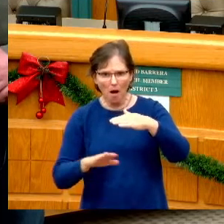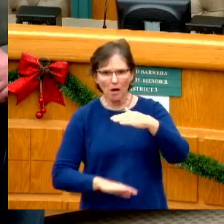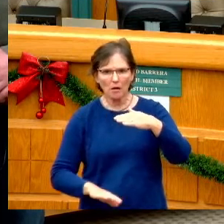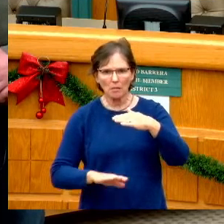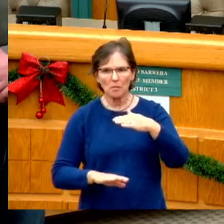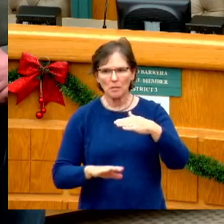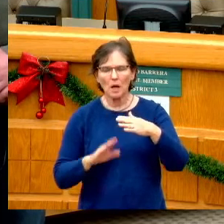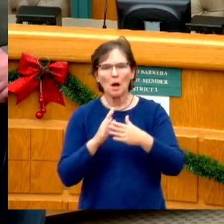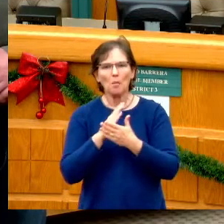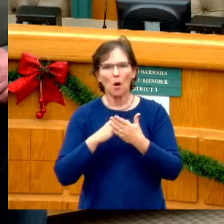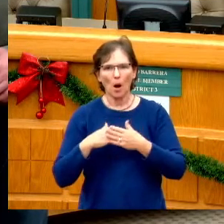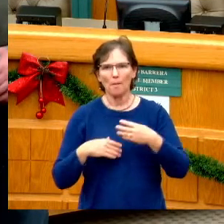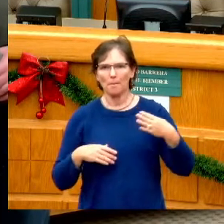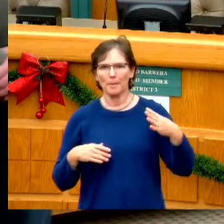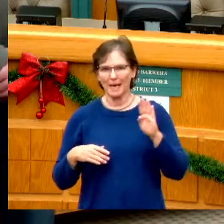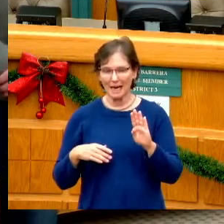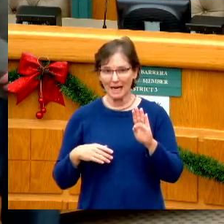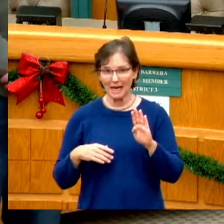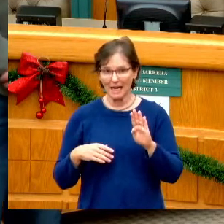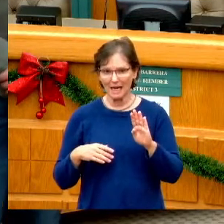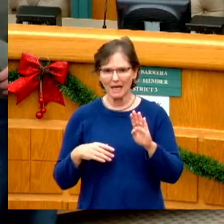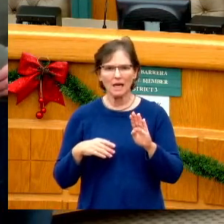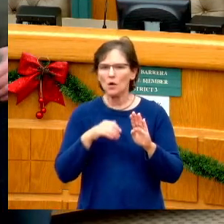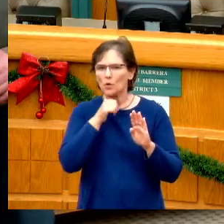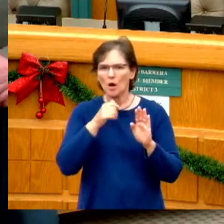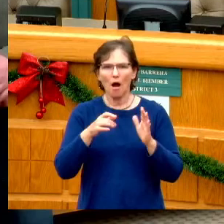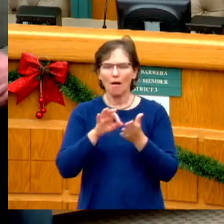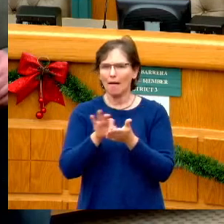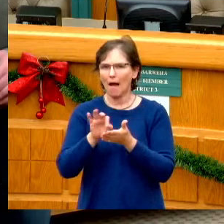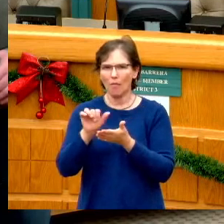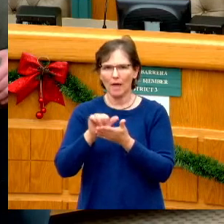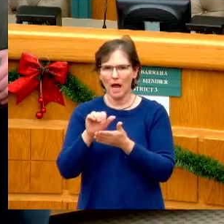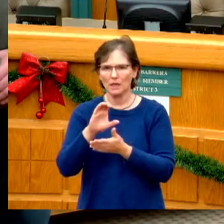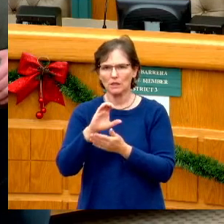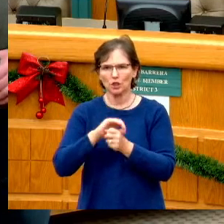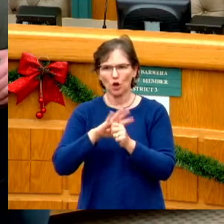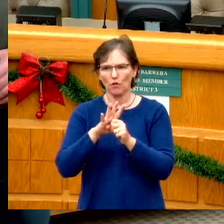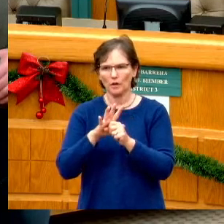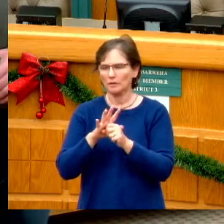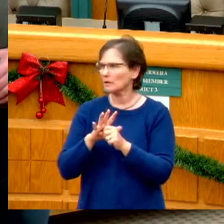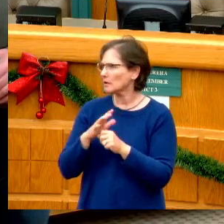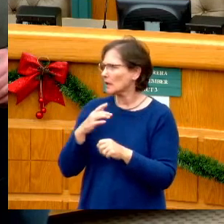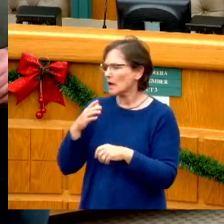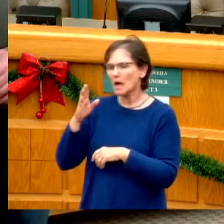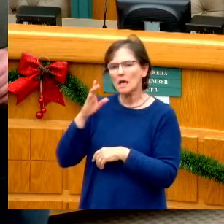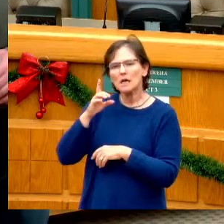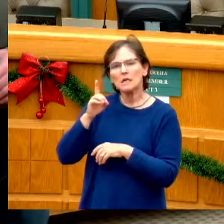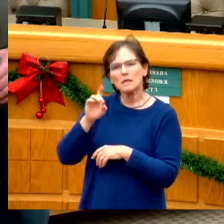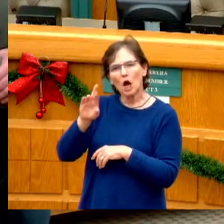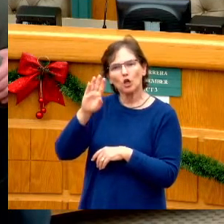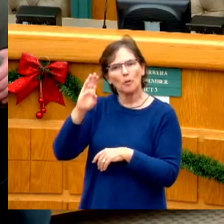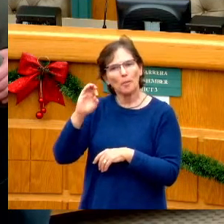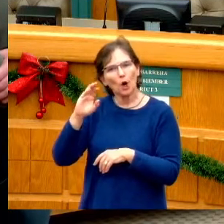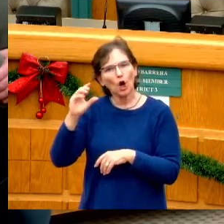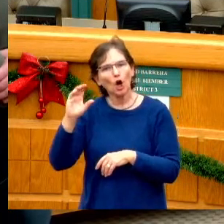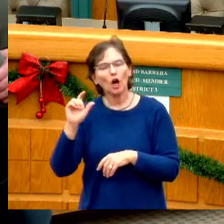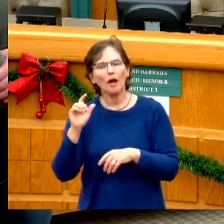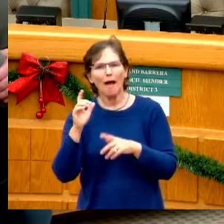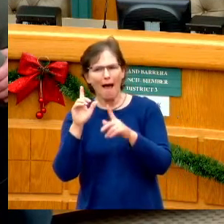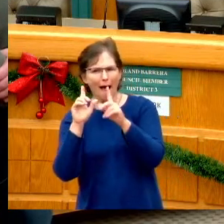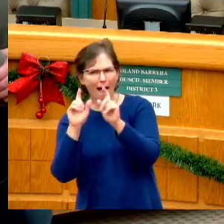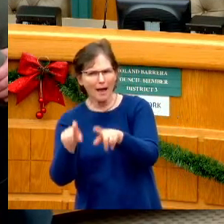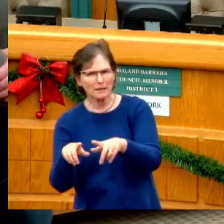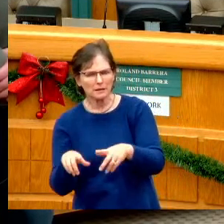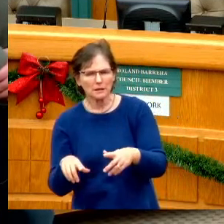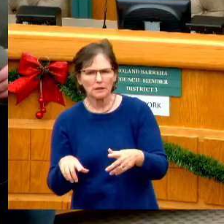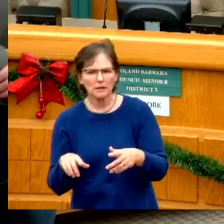COVID-related death. Can I ask for clarification on that? Was the question about were medical professionals directed